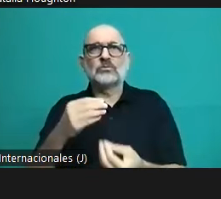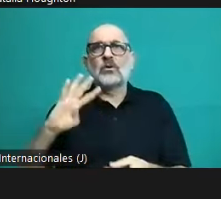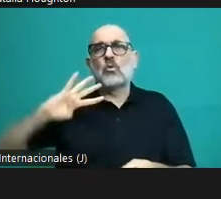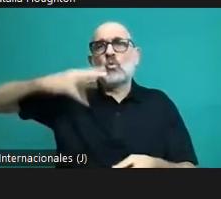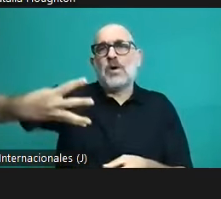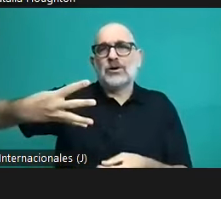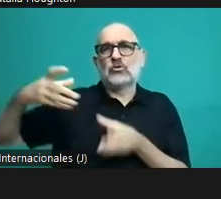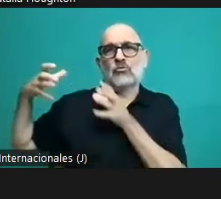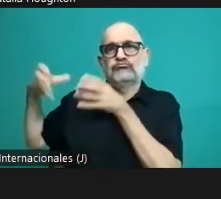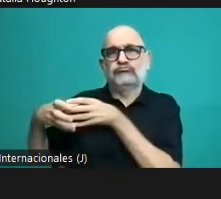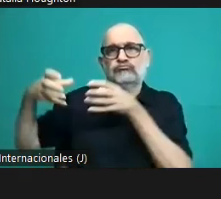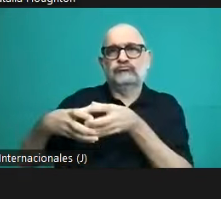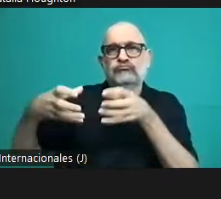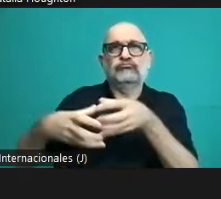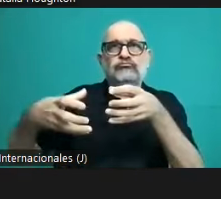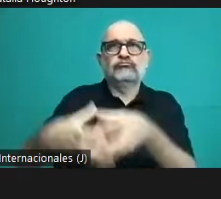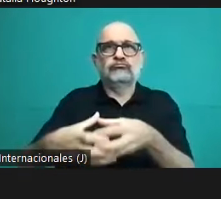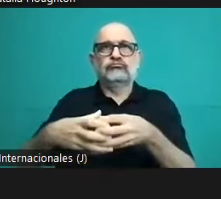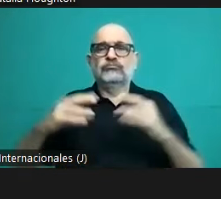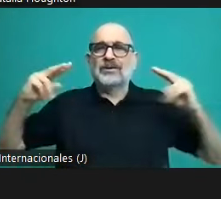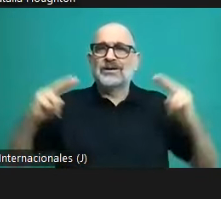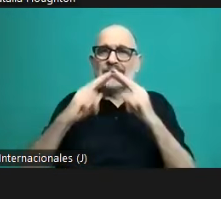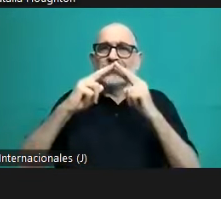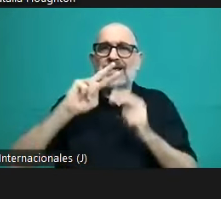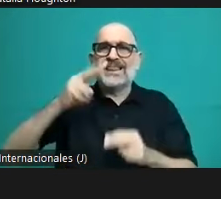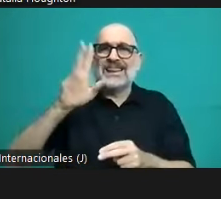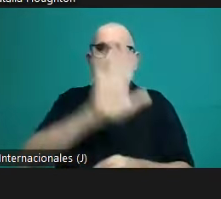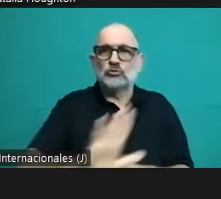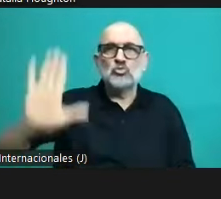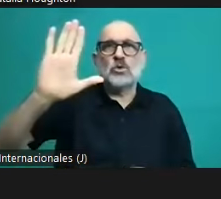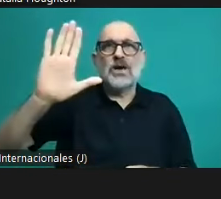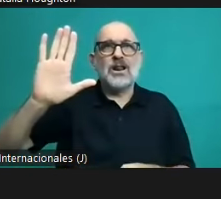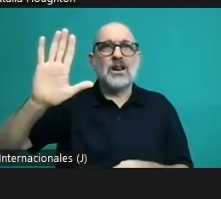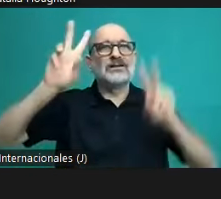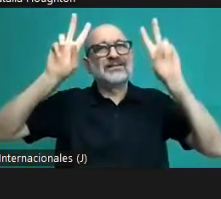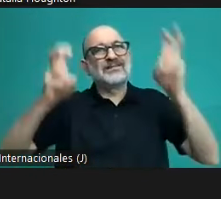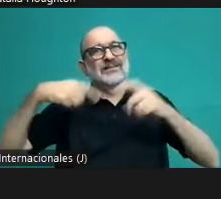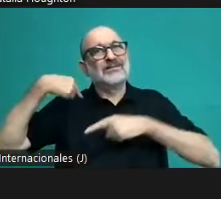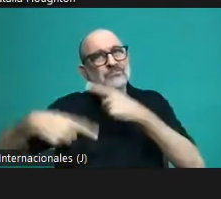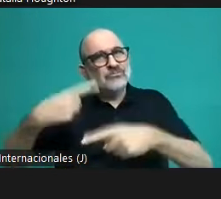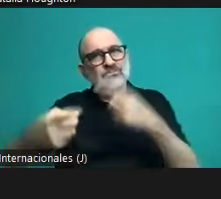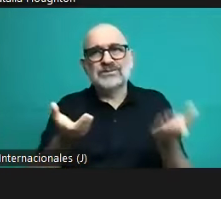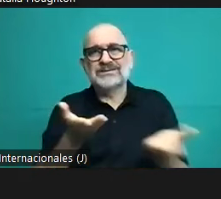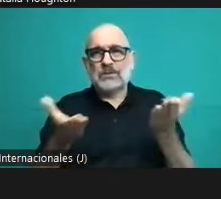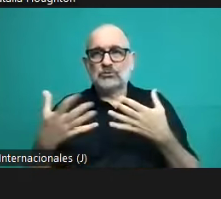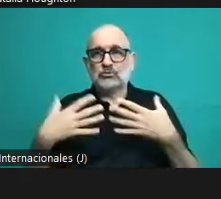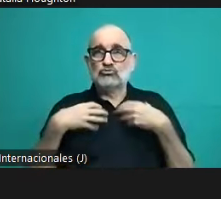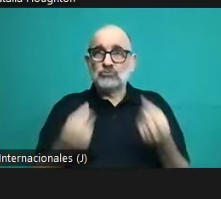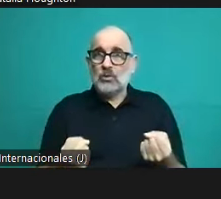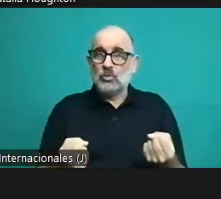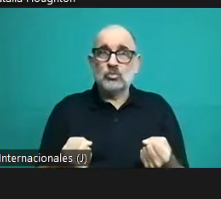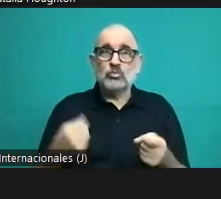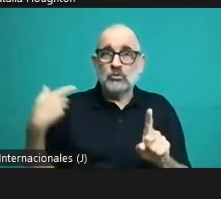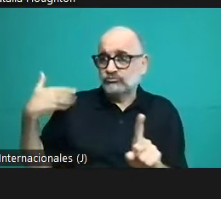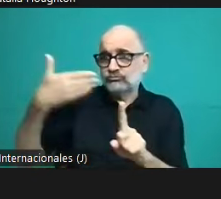national survey on the continuity of essential health services. And this